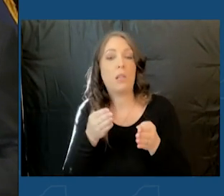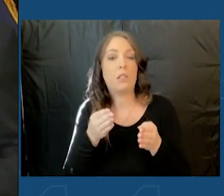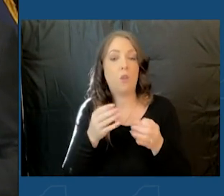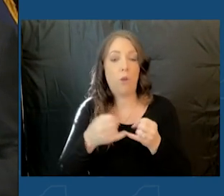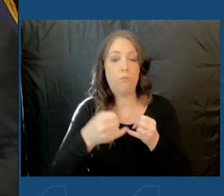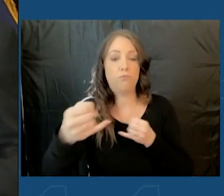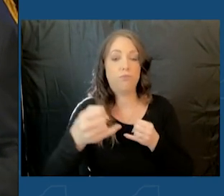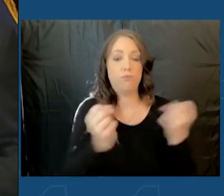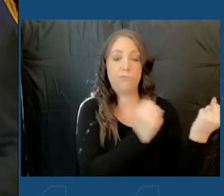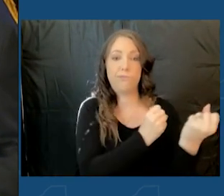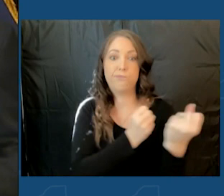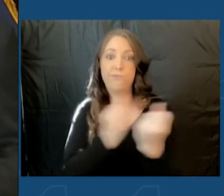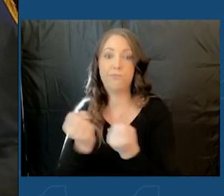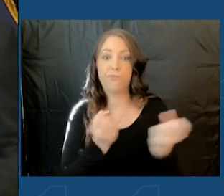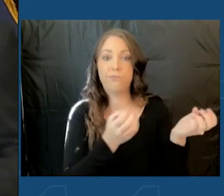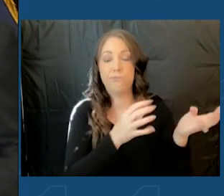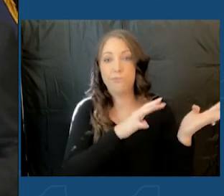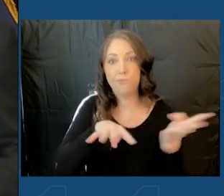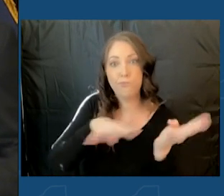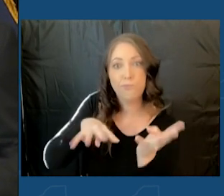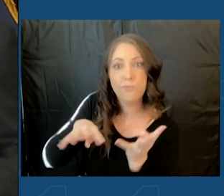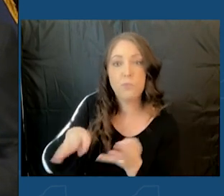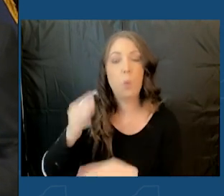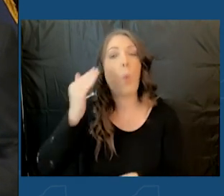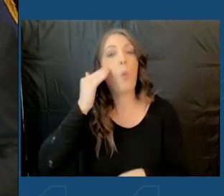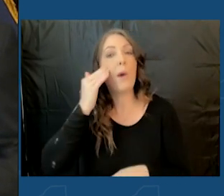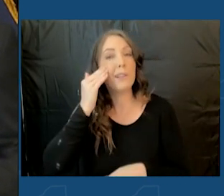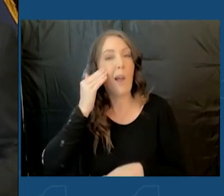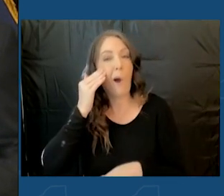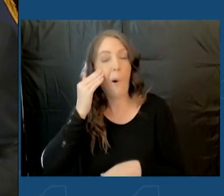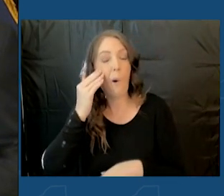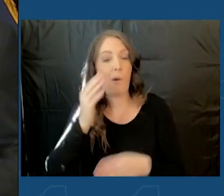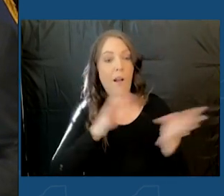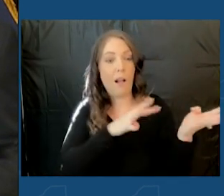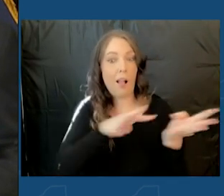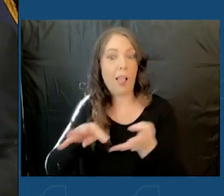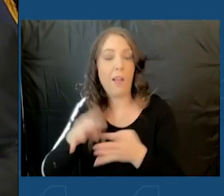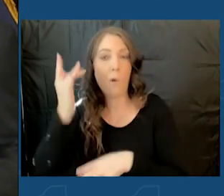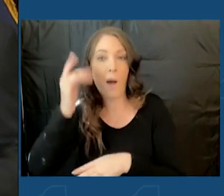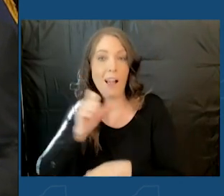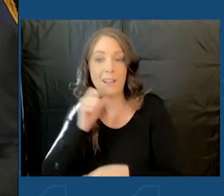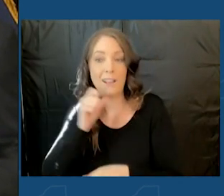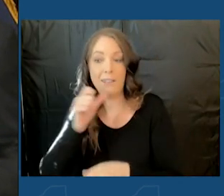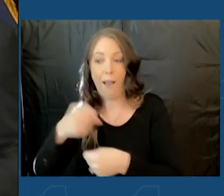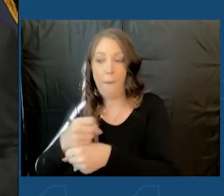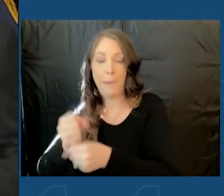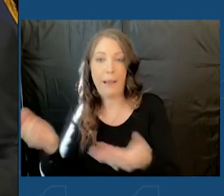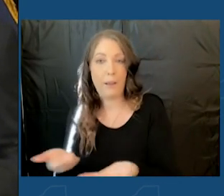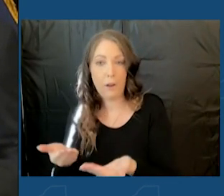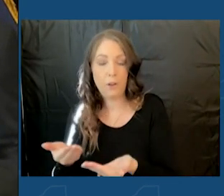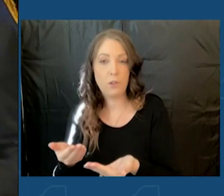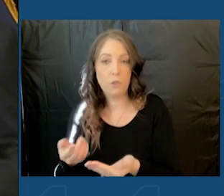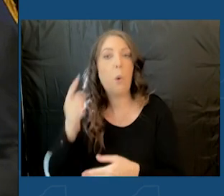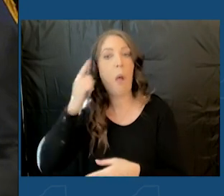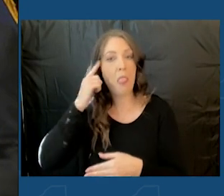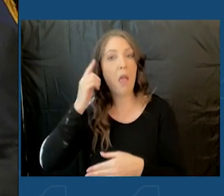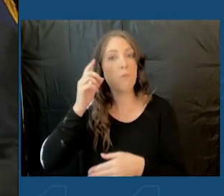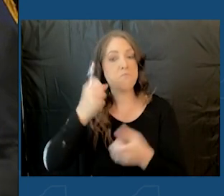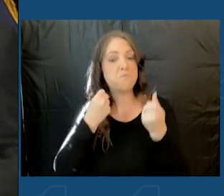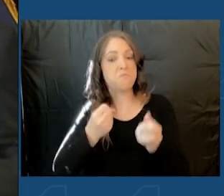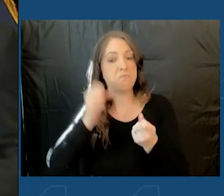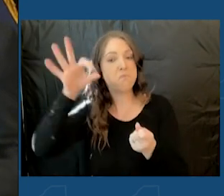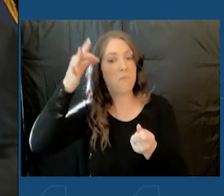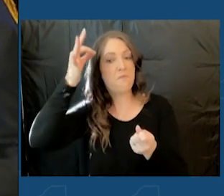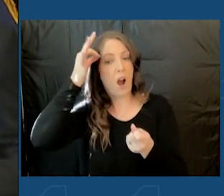guns are crossing state lines because they're not made here. So there's automatically, in my opinion, a strong federal nexus that says you've